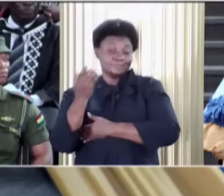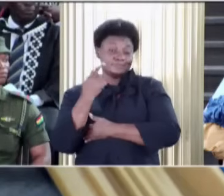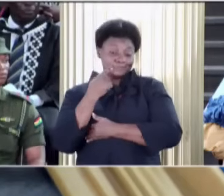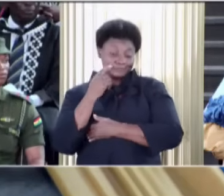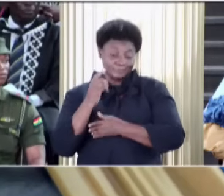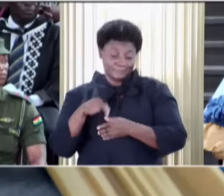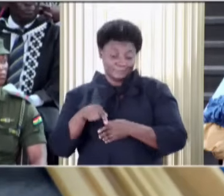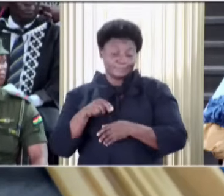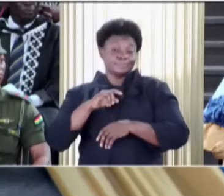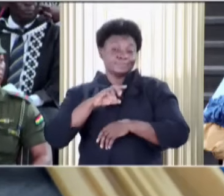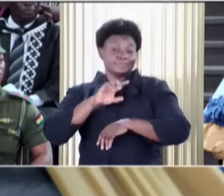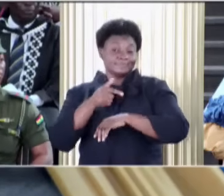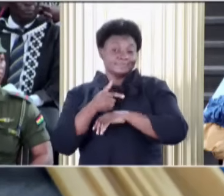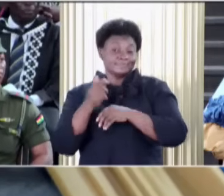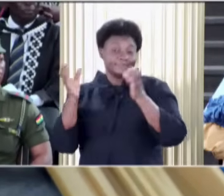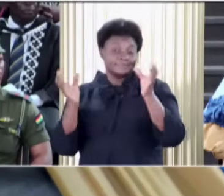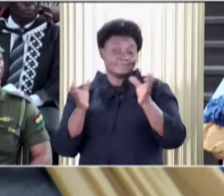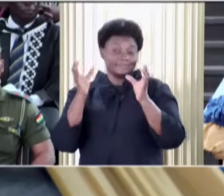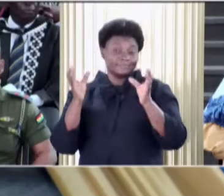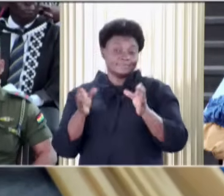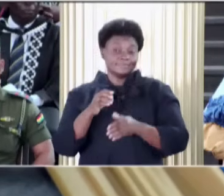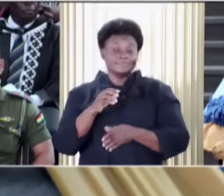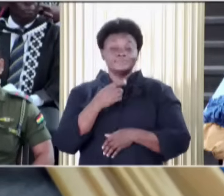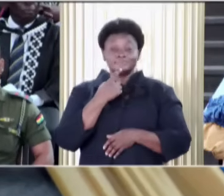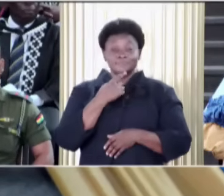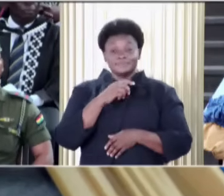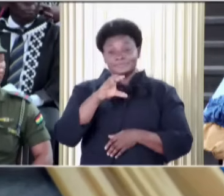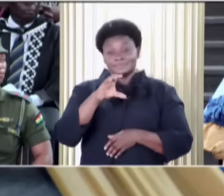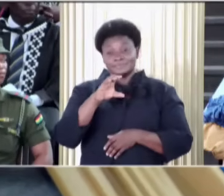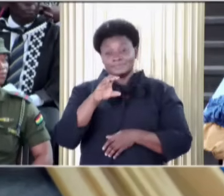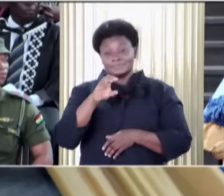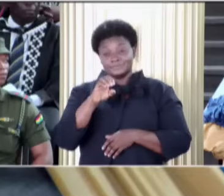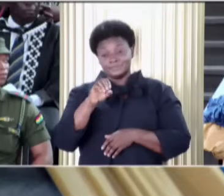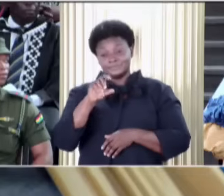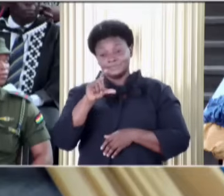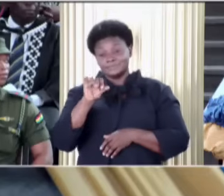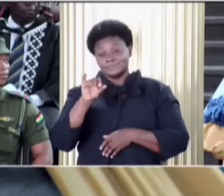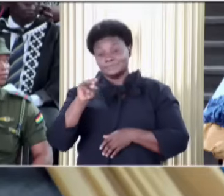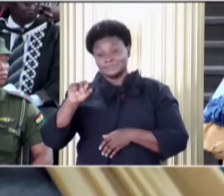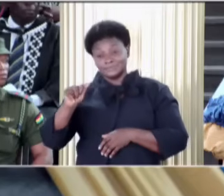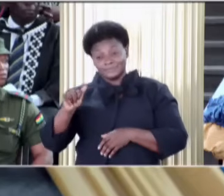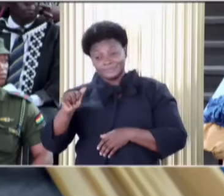ceremony is Ms. Sairam Apieko Ashon Abe.